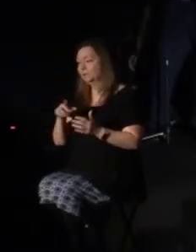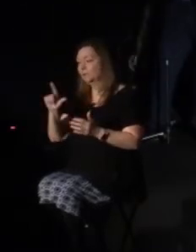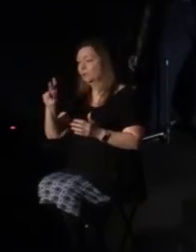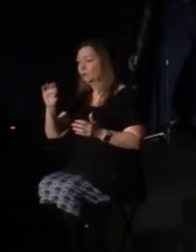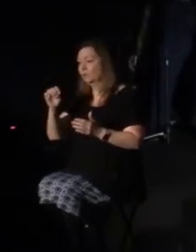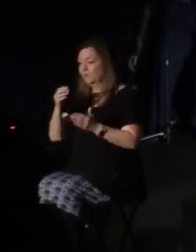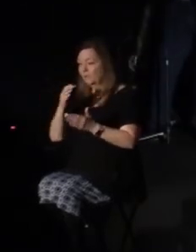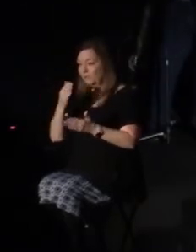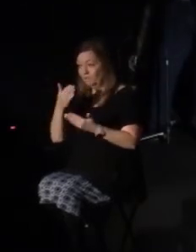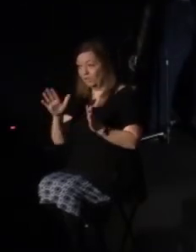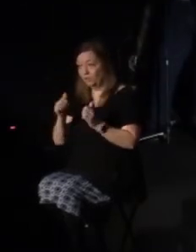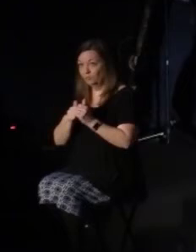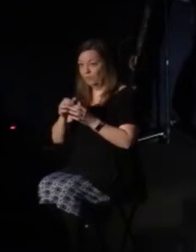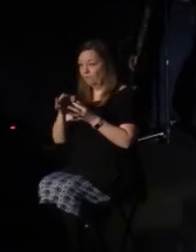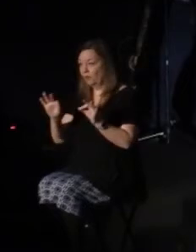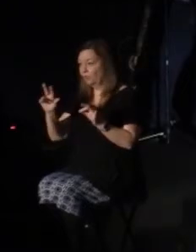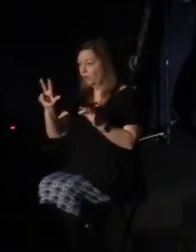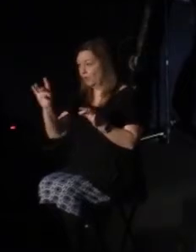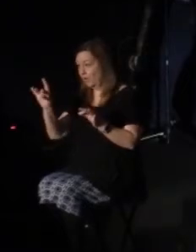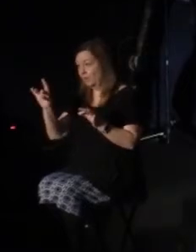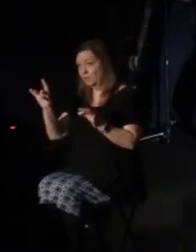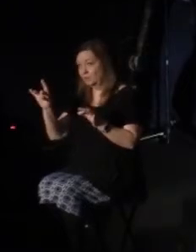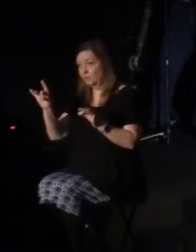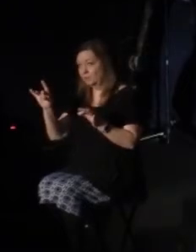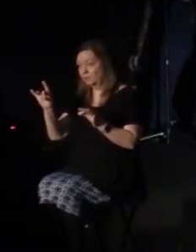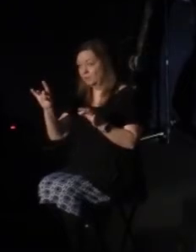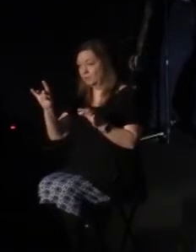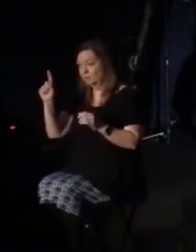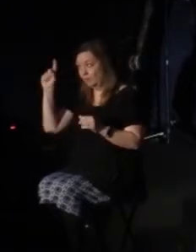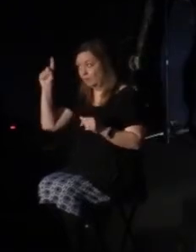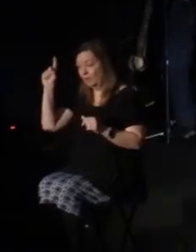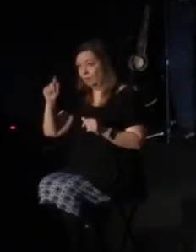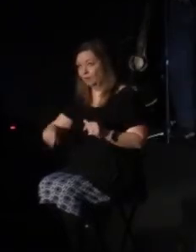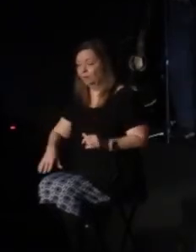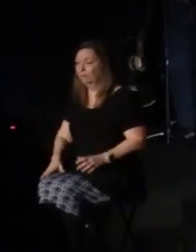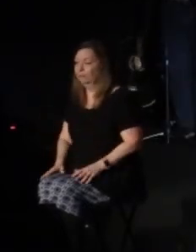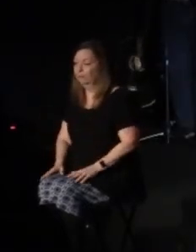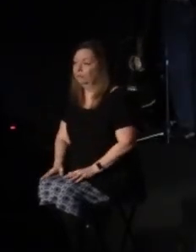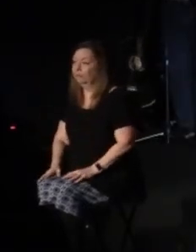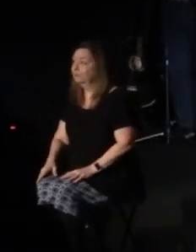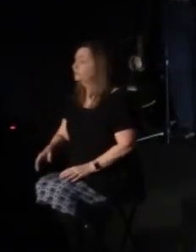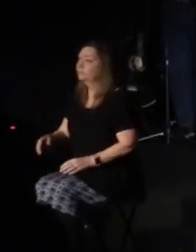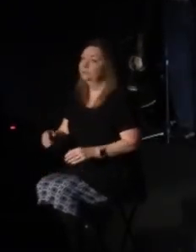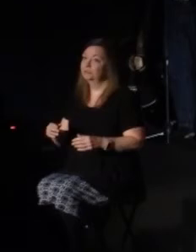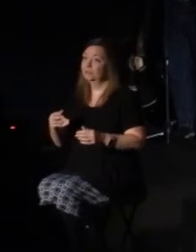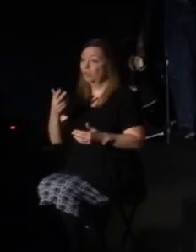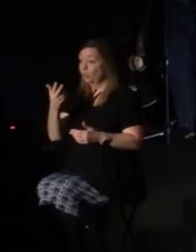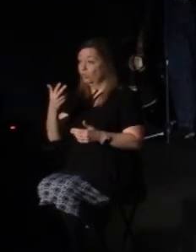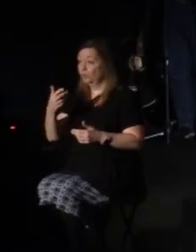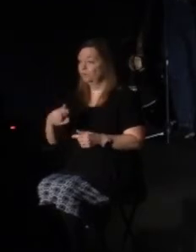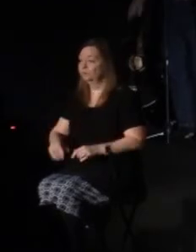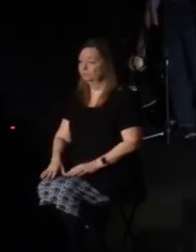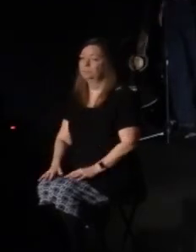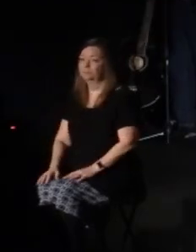with verse 38. Whether he comes in the second watch or even in the third and finds them so, blessed are those slaves. They had three watches